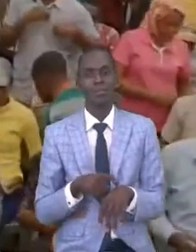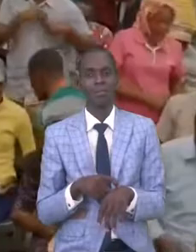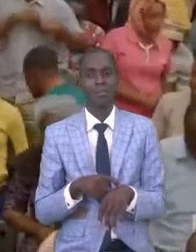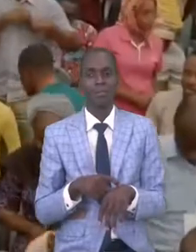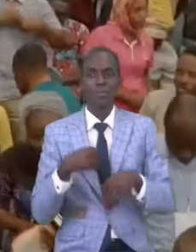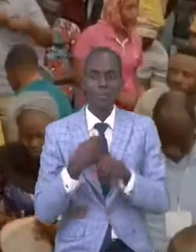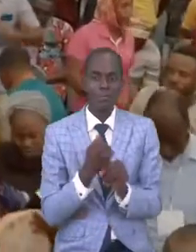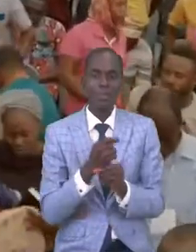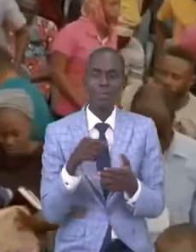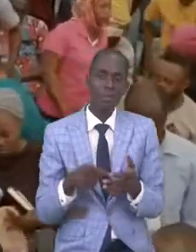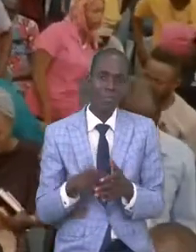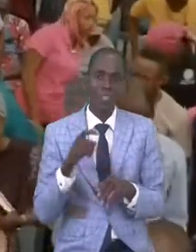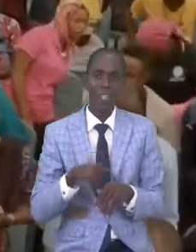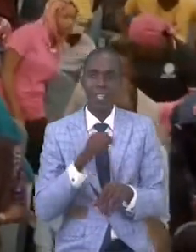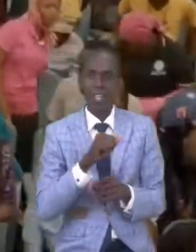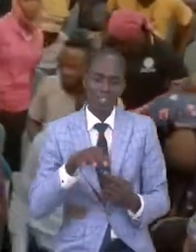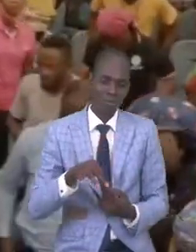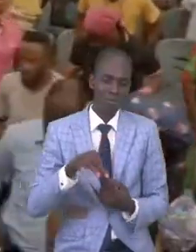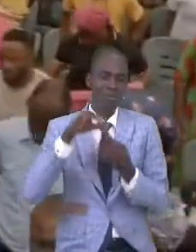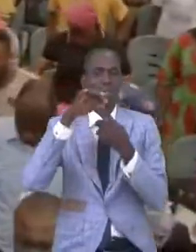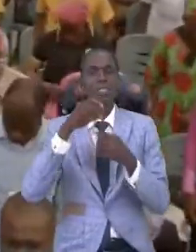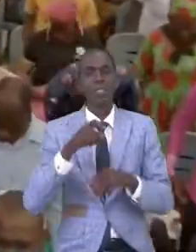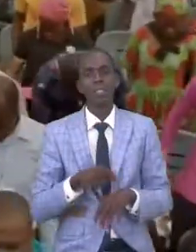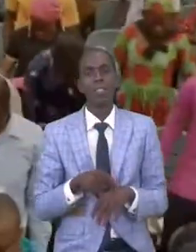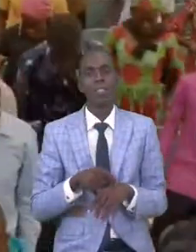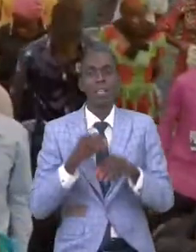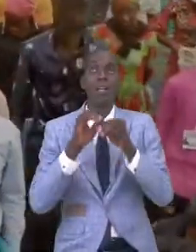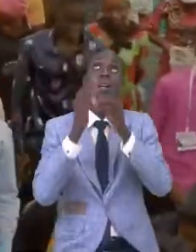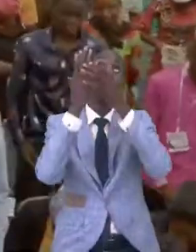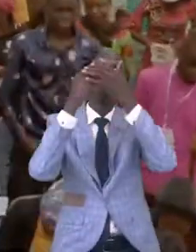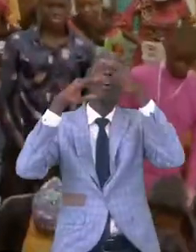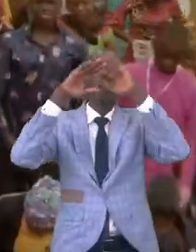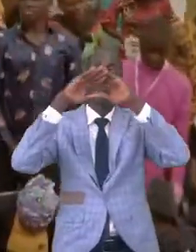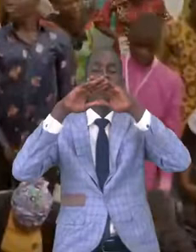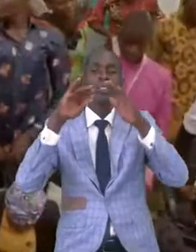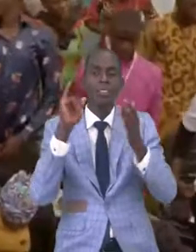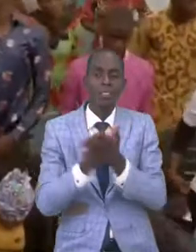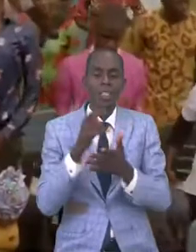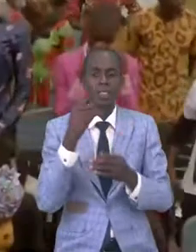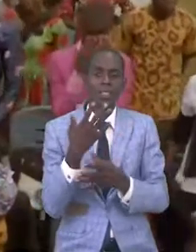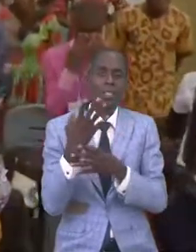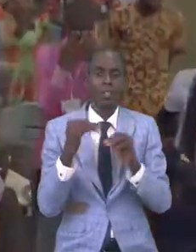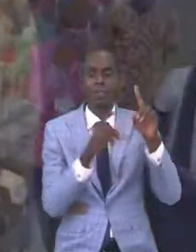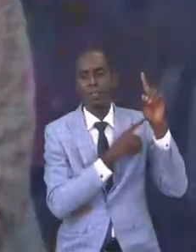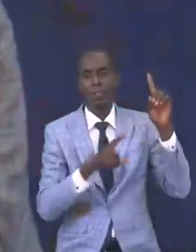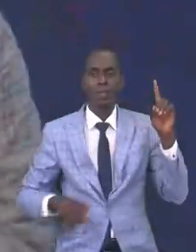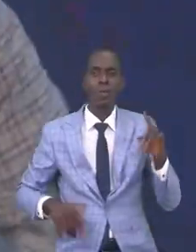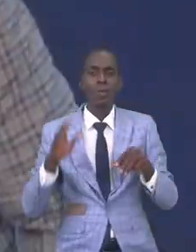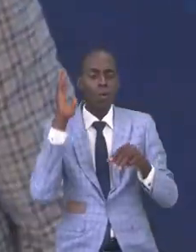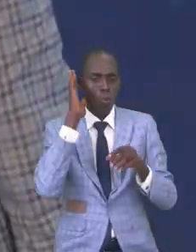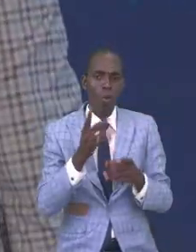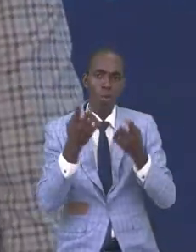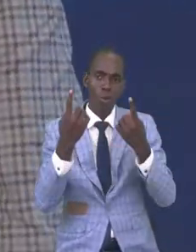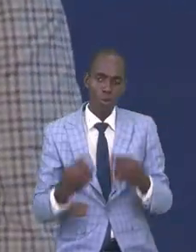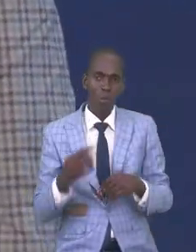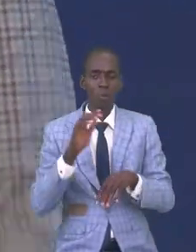this time a special time in heaven, that the hand of the Lord will come on